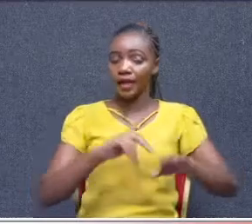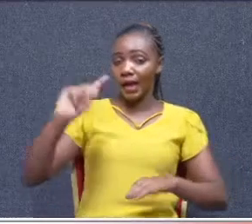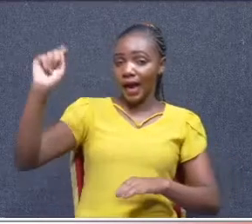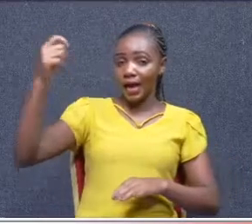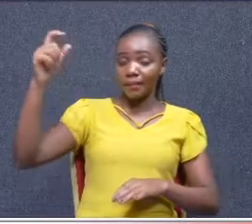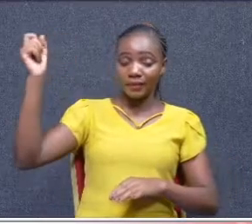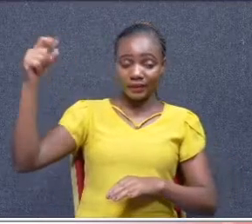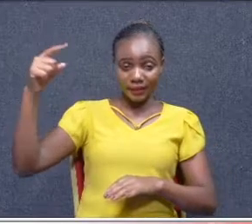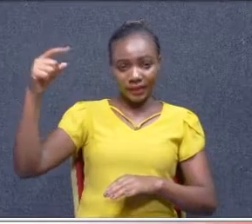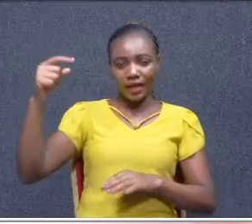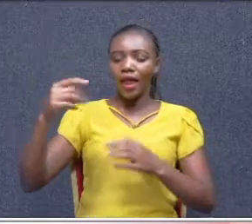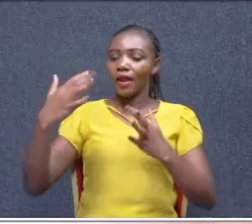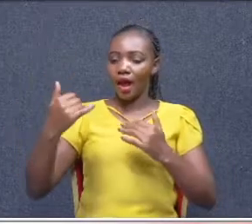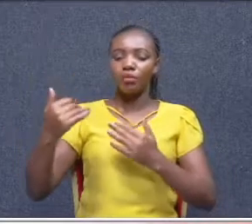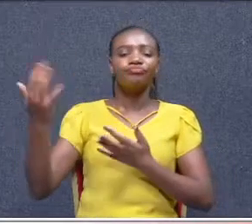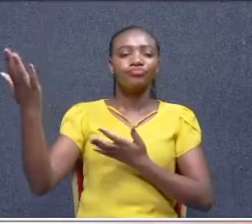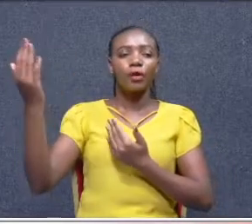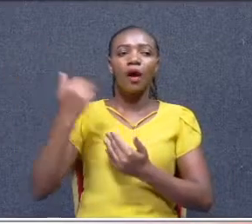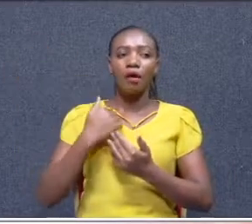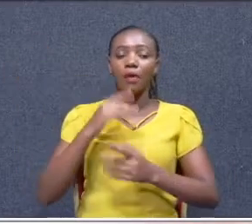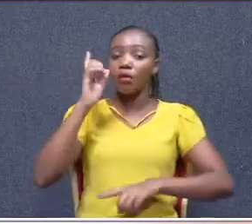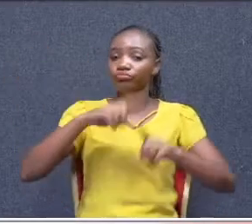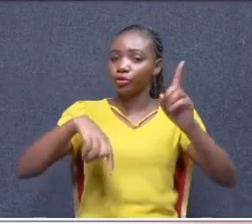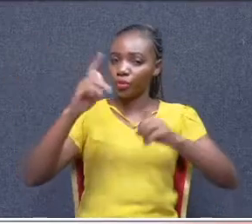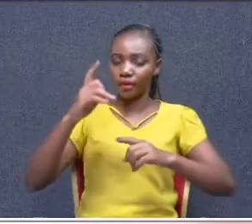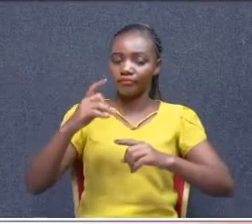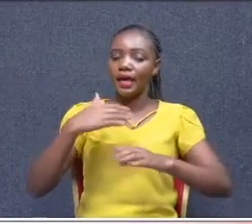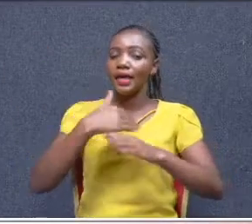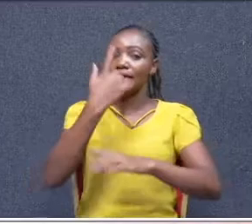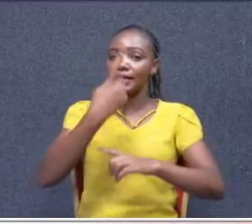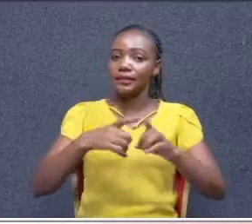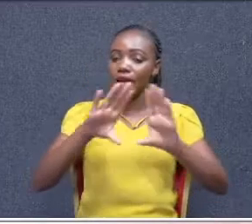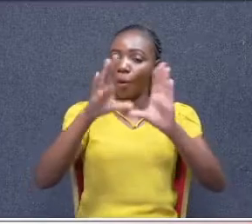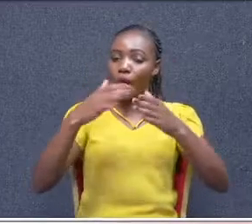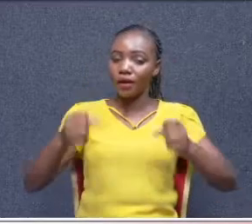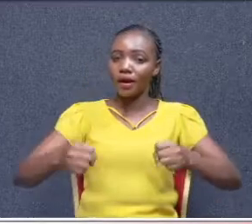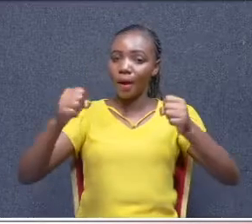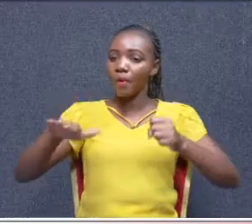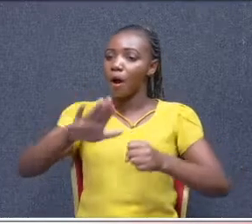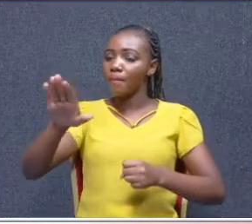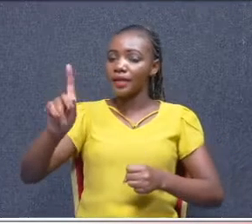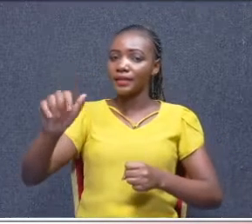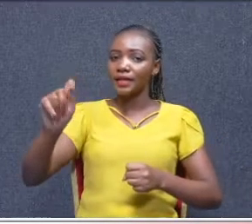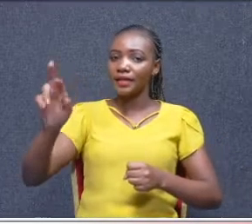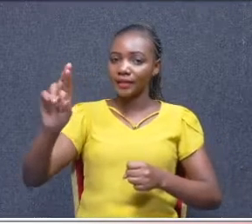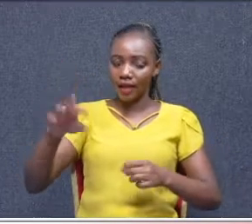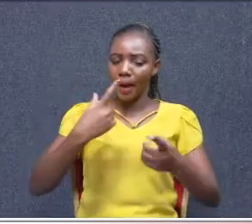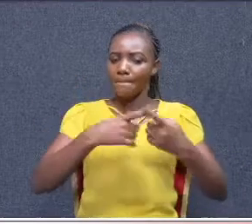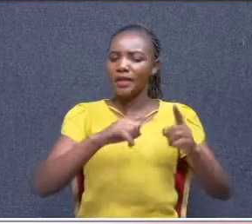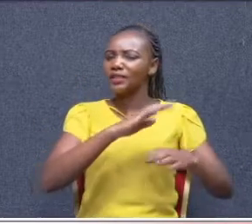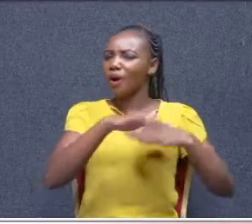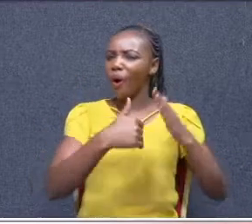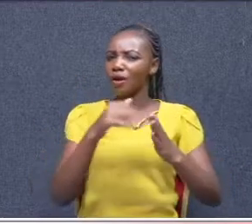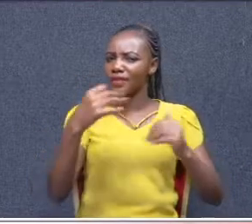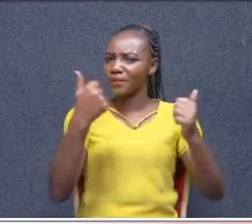Team Harambee Stars is still optimistic of taking part in next year's World Cup in Qatar, despite being winless in all their three